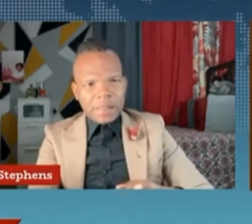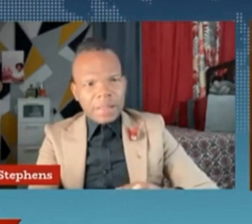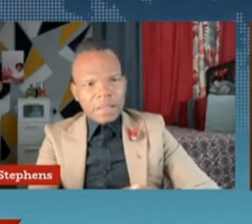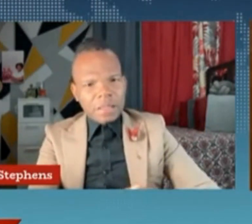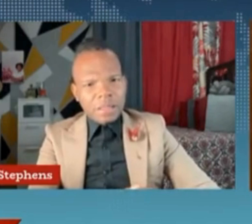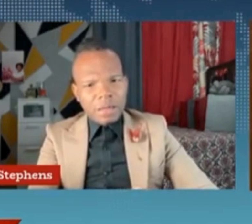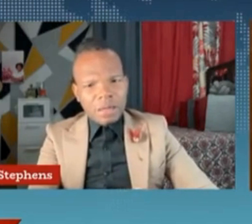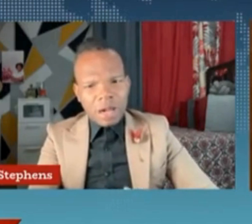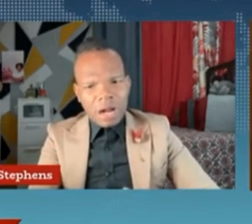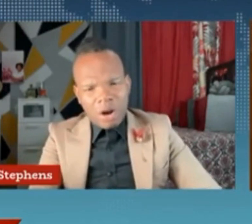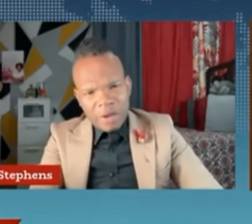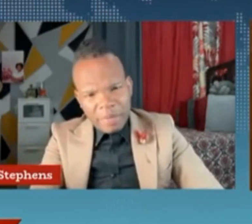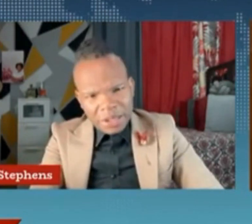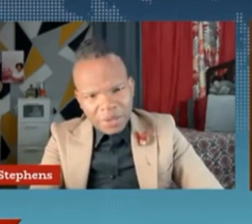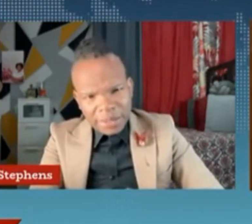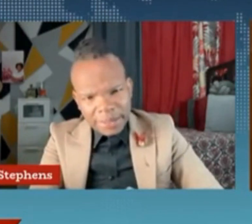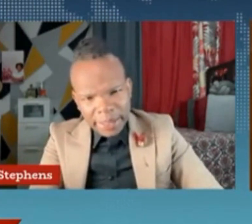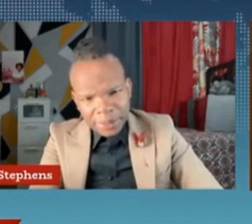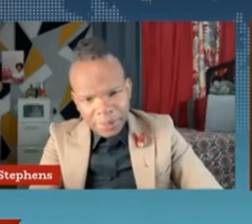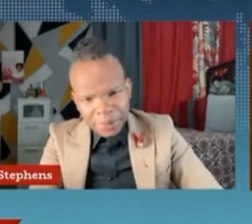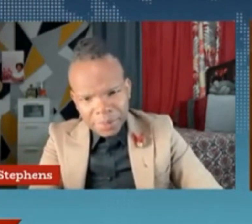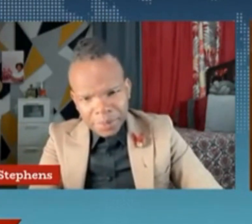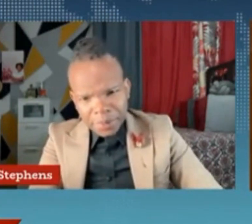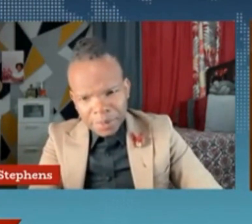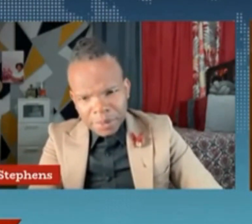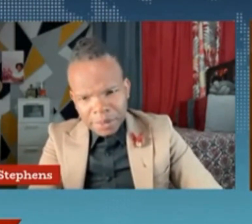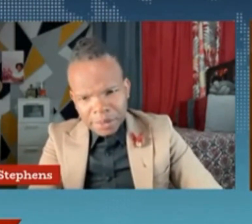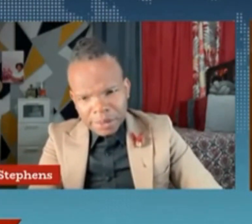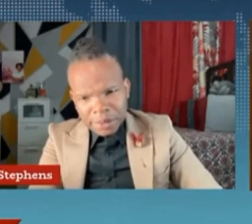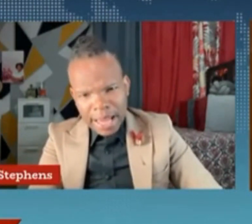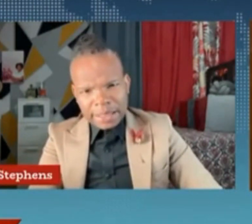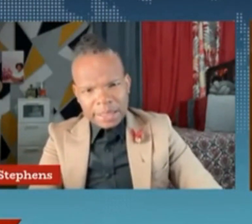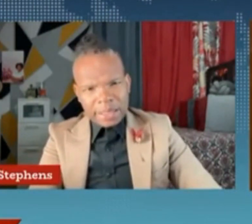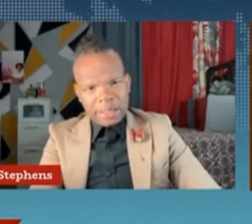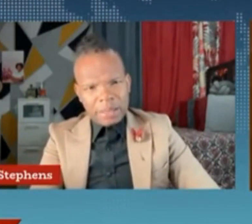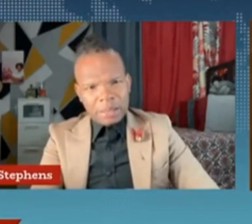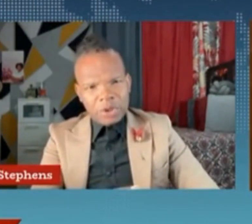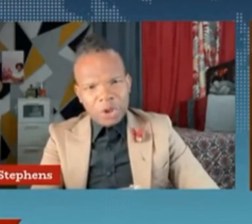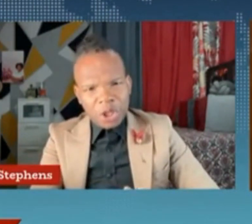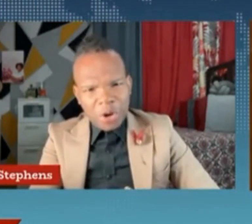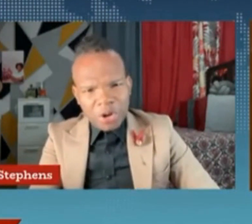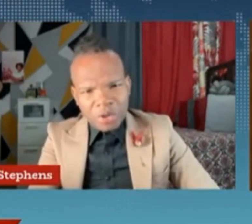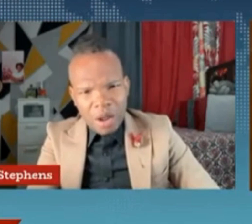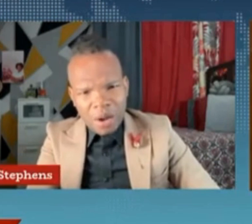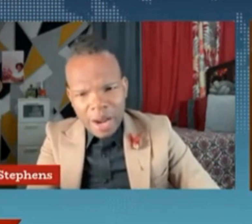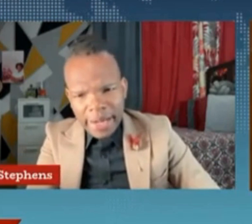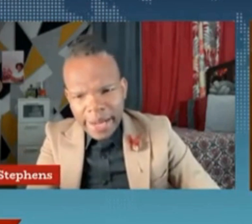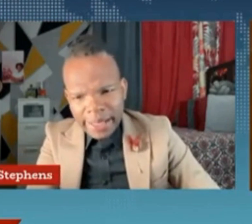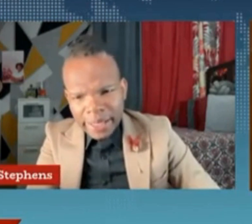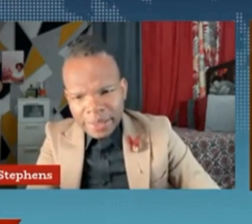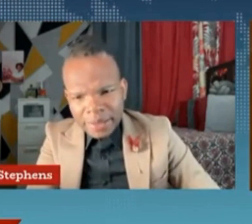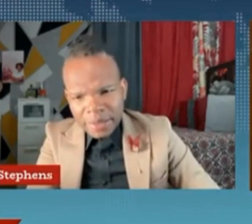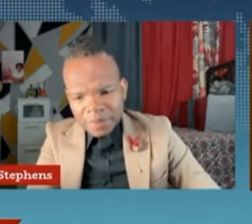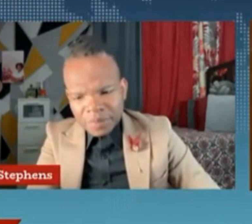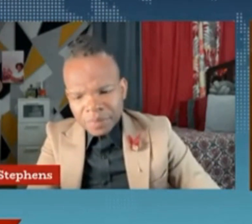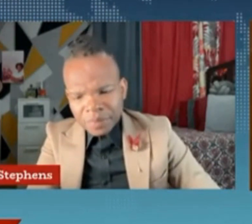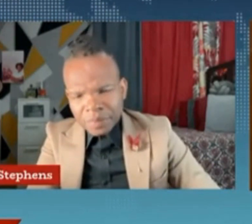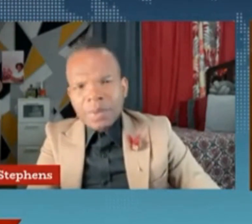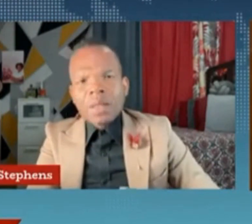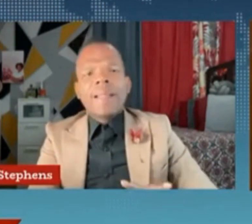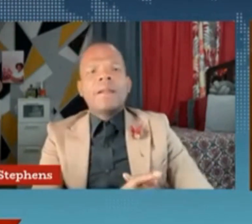that a government is going to tell you that nothing no goes so well going in the healthcare